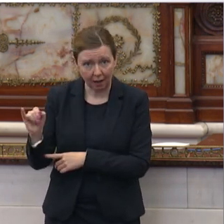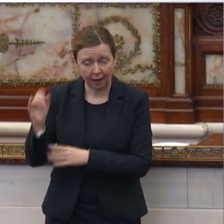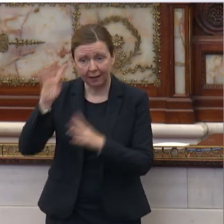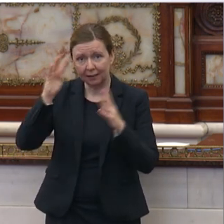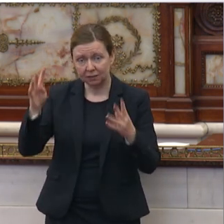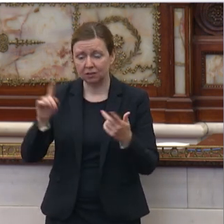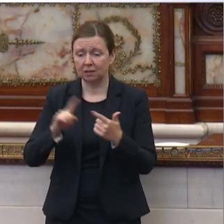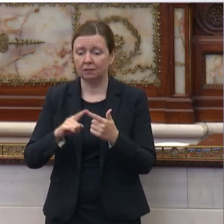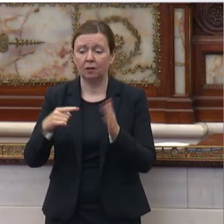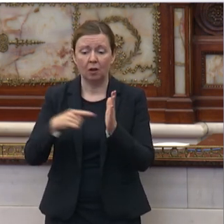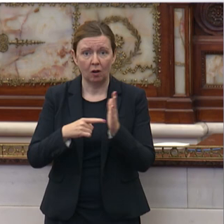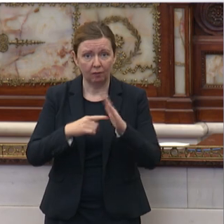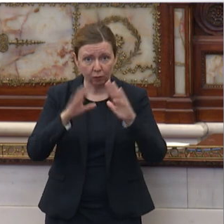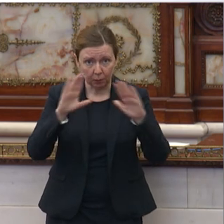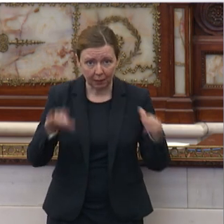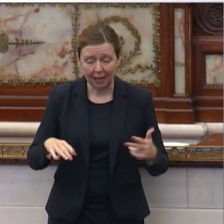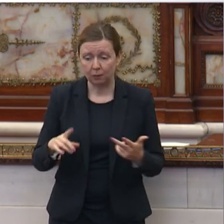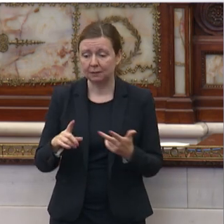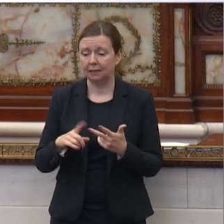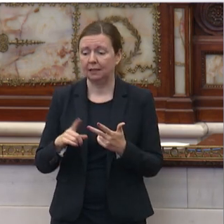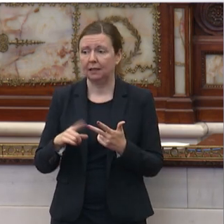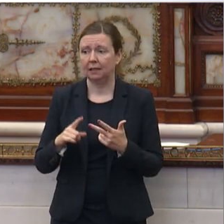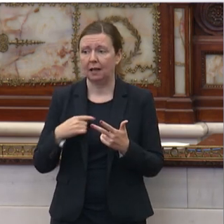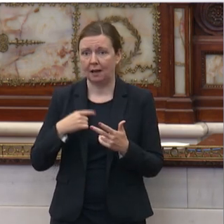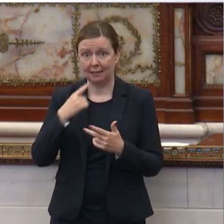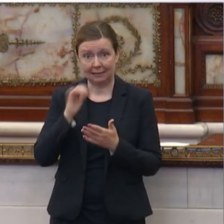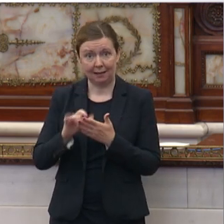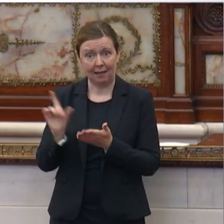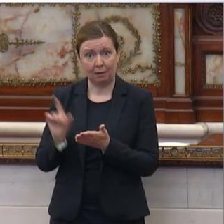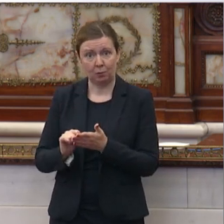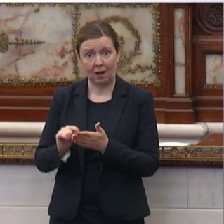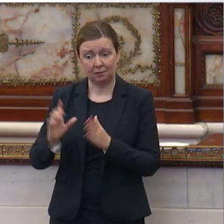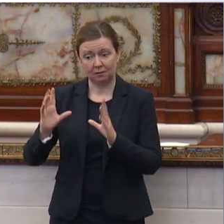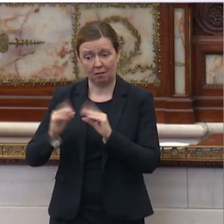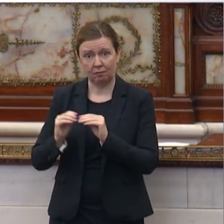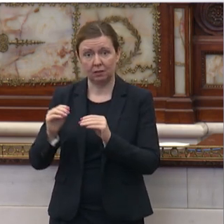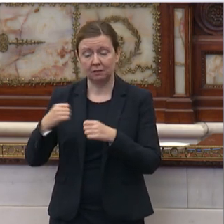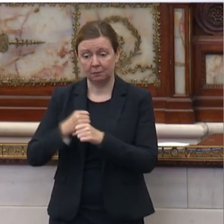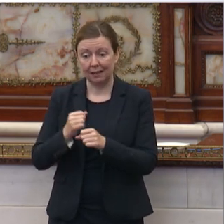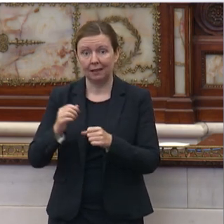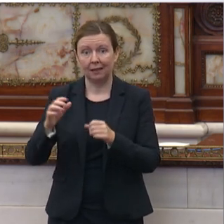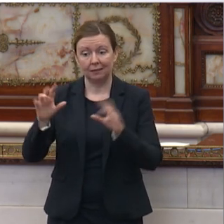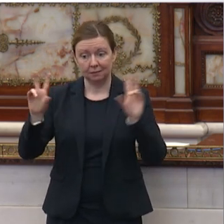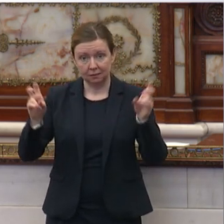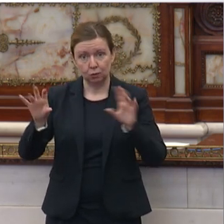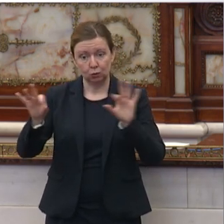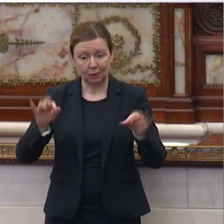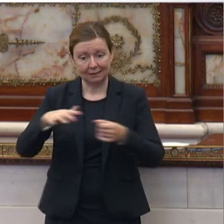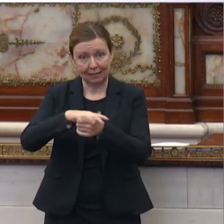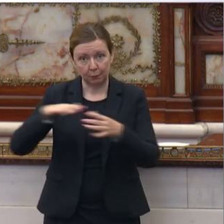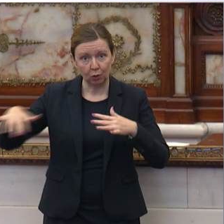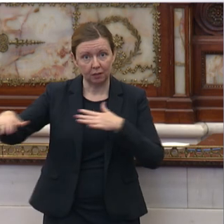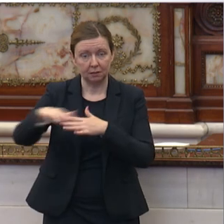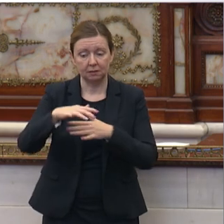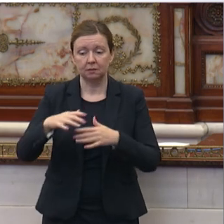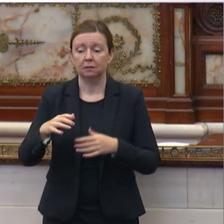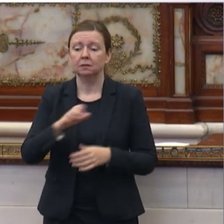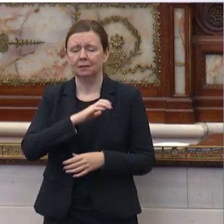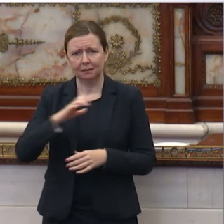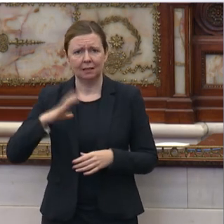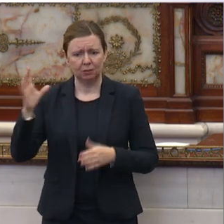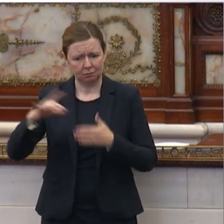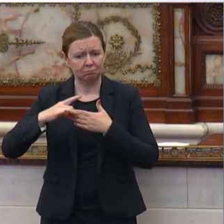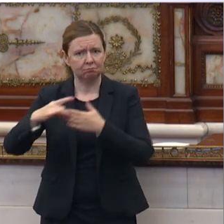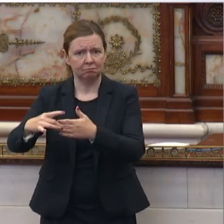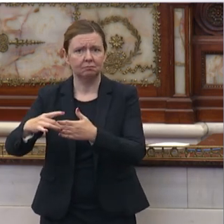and affordable housing, and as I said at that press conference, creating these choice neighborhoods. Council will be ahead of